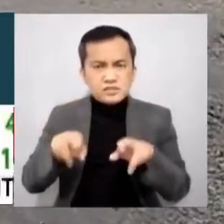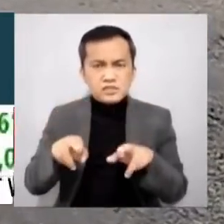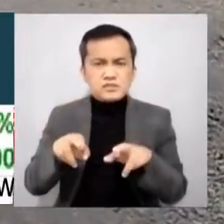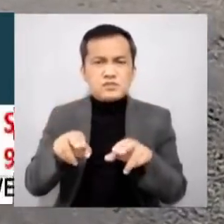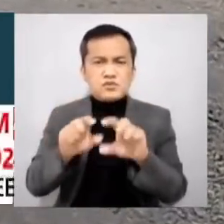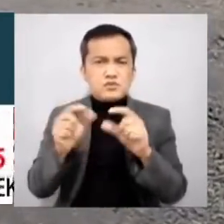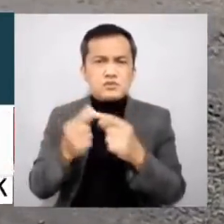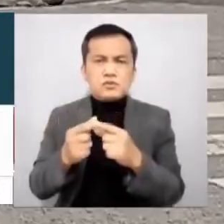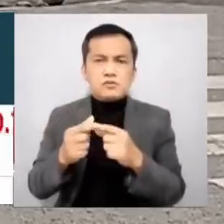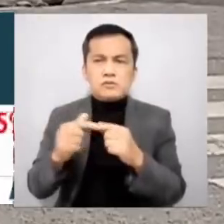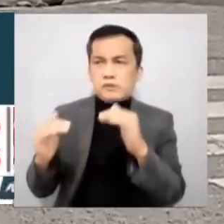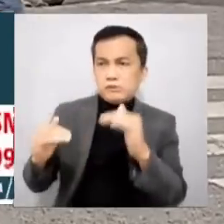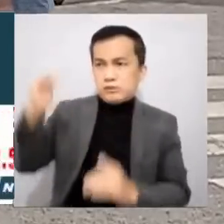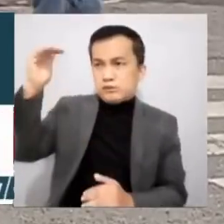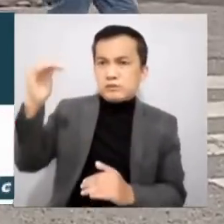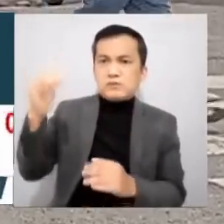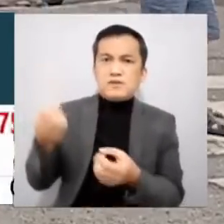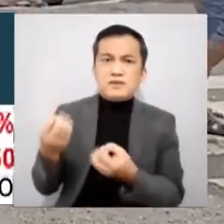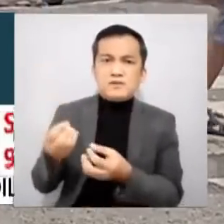of vaccines in the country.